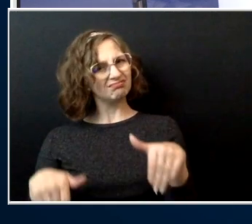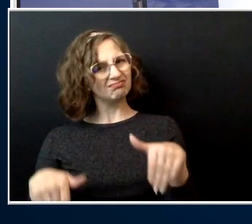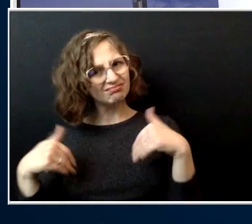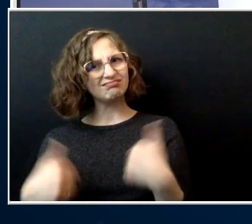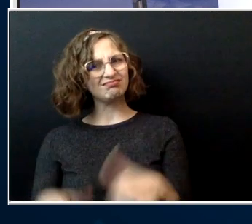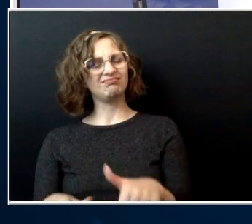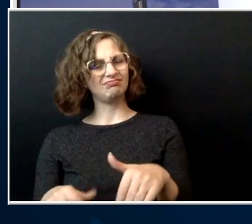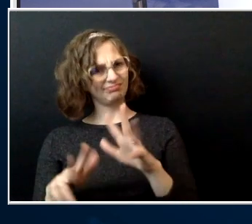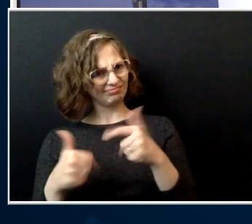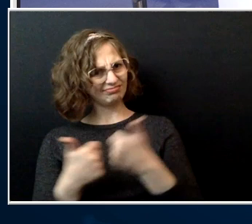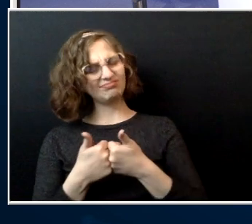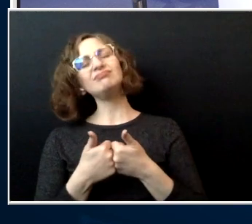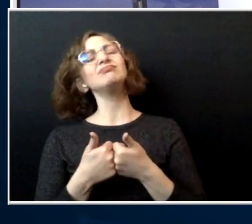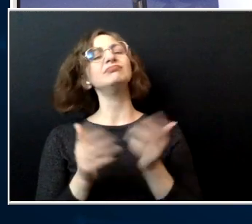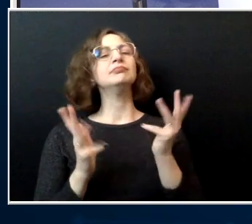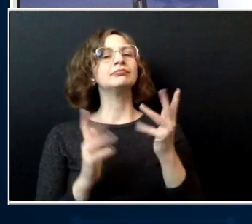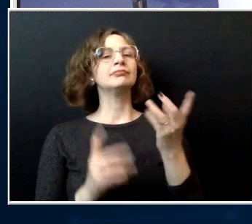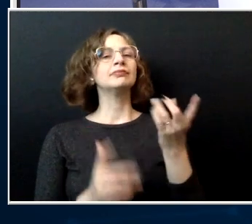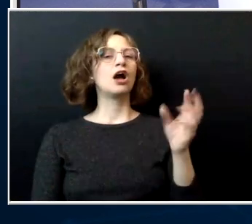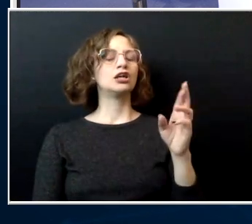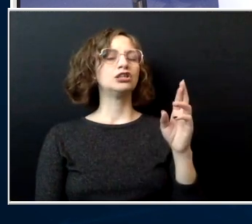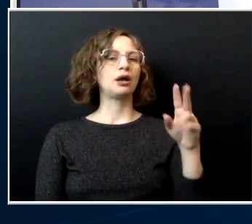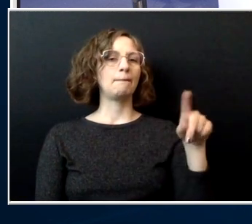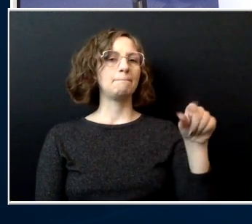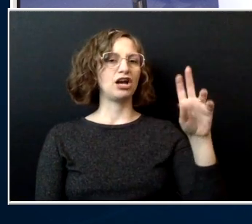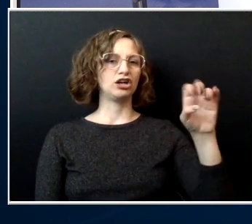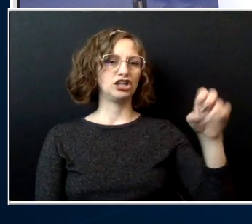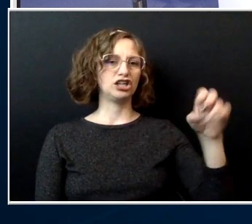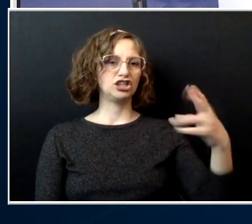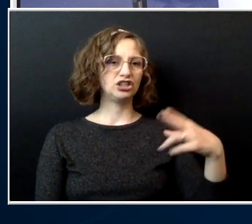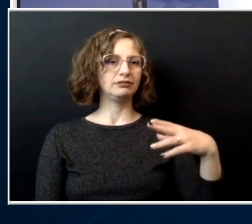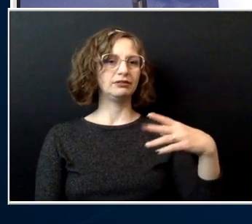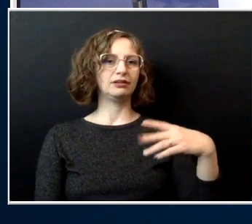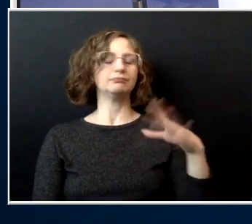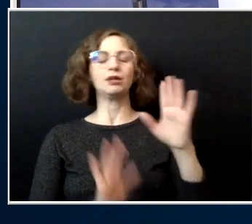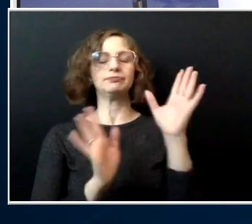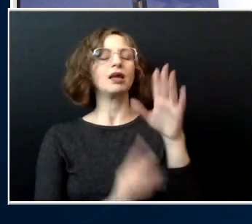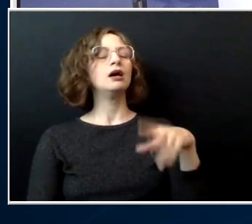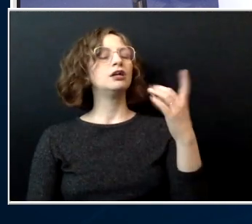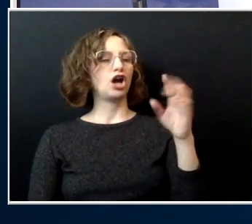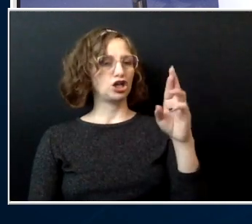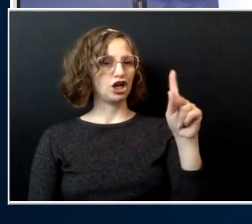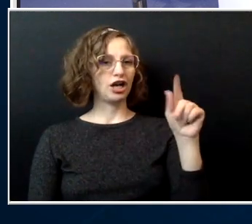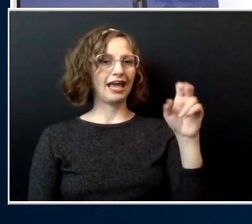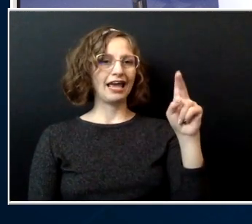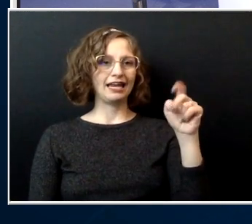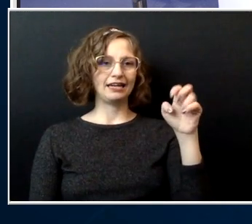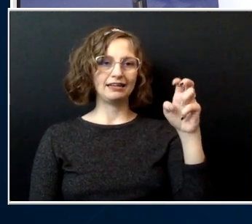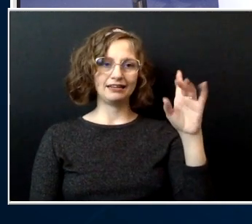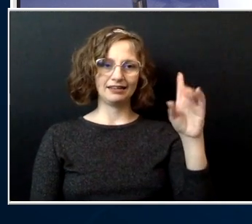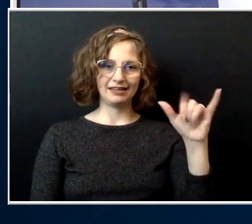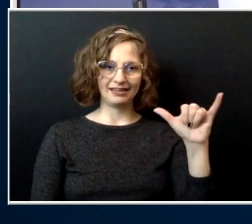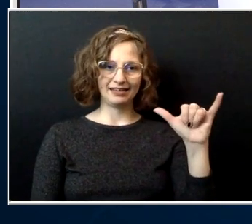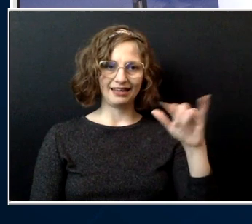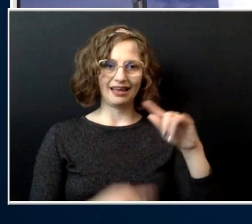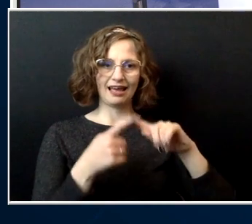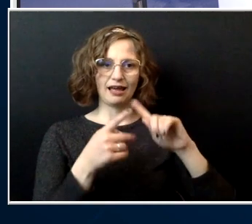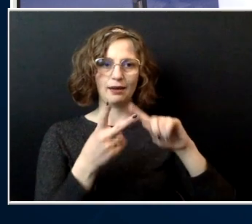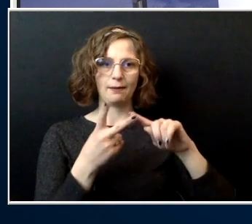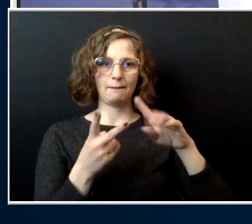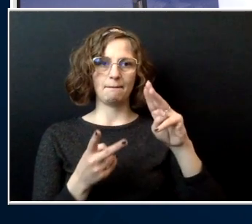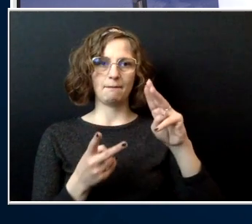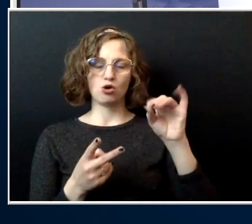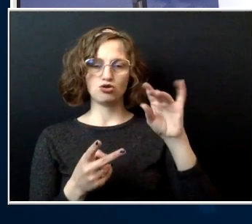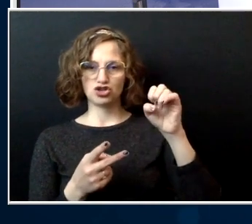Dr. Kennedy, Dr. Kennedy and Dr. Mosier for just a moment. Family medicine physicians used to do a lot of OB care,